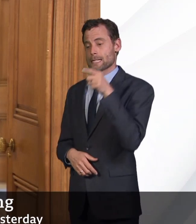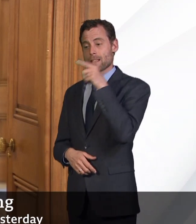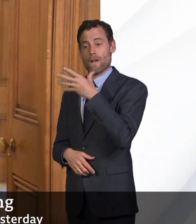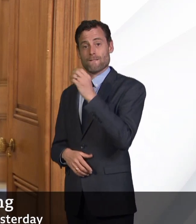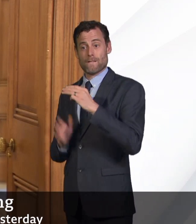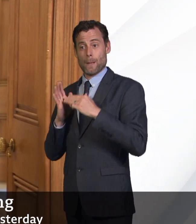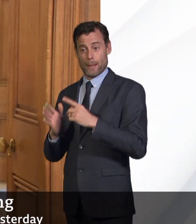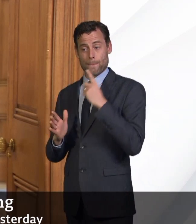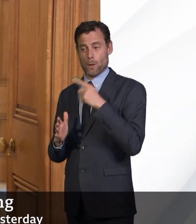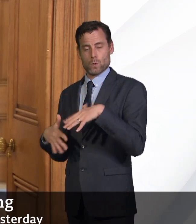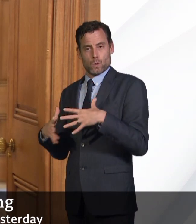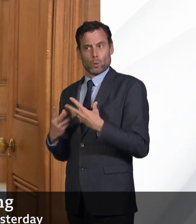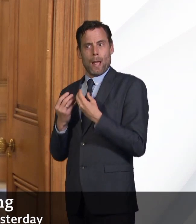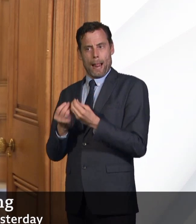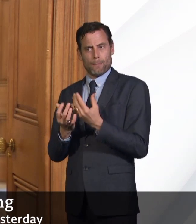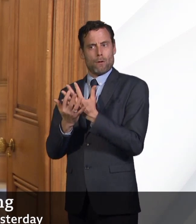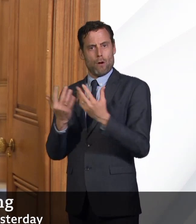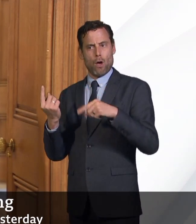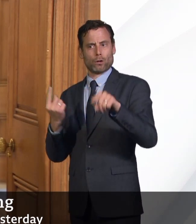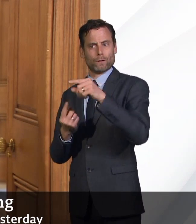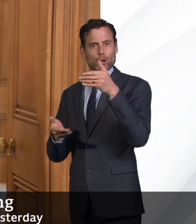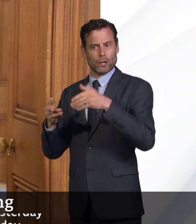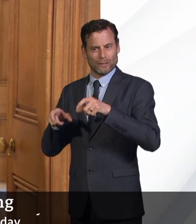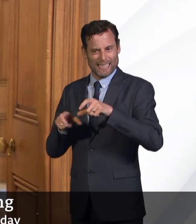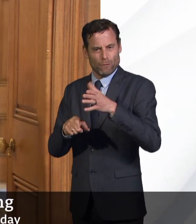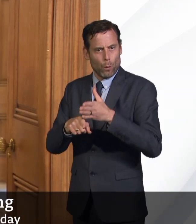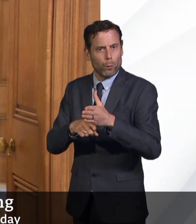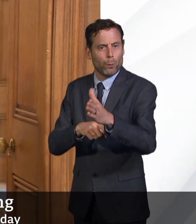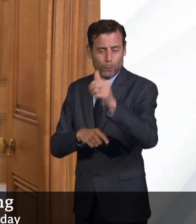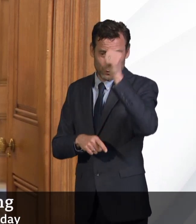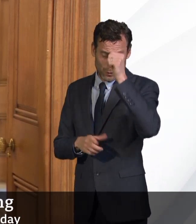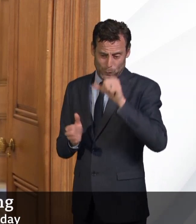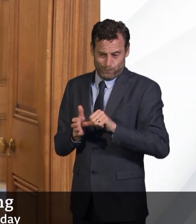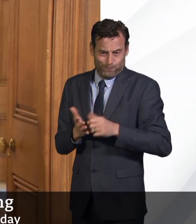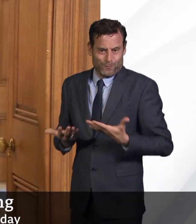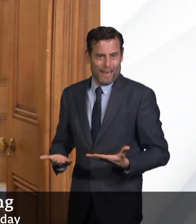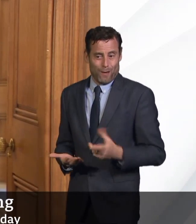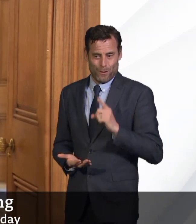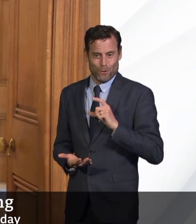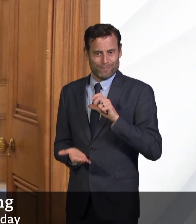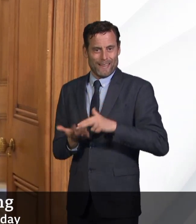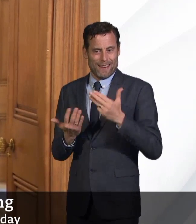very welcome and has helped a lot of charities with the additional burdens that they have as a result of the coronavirus.